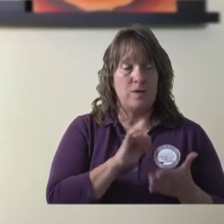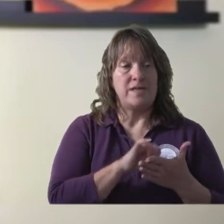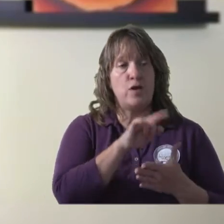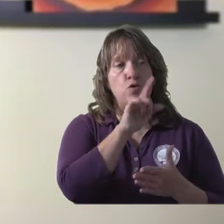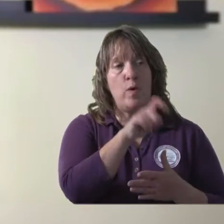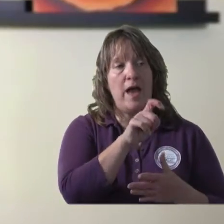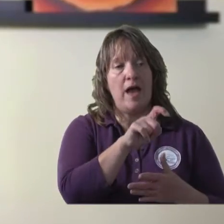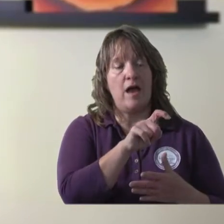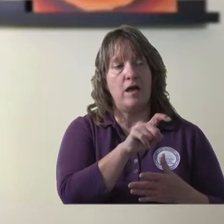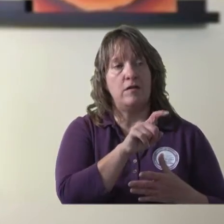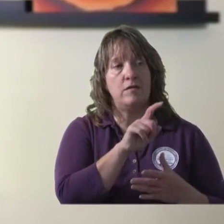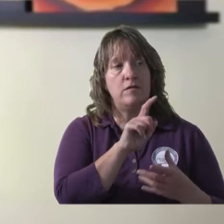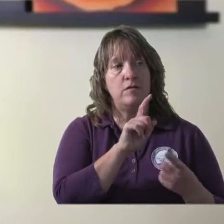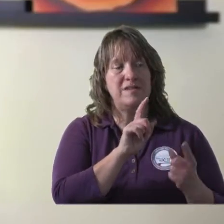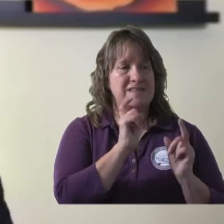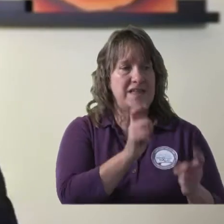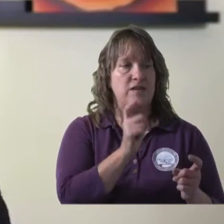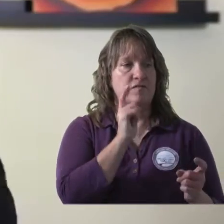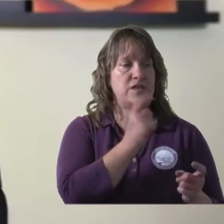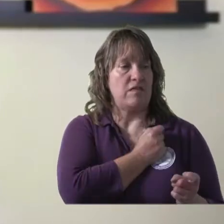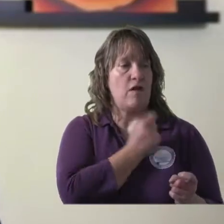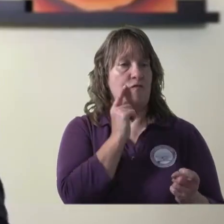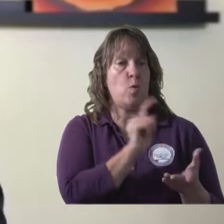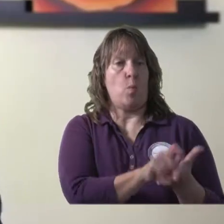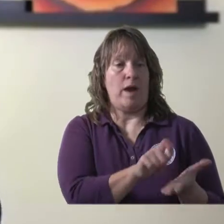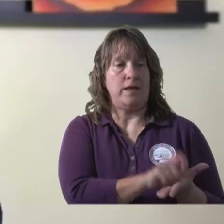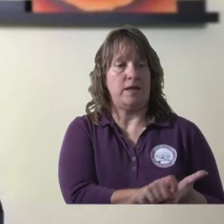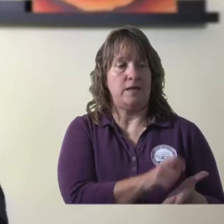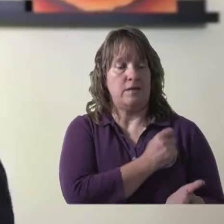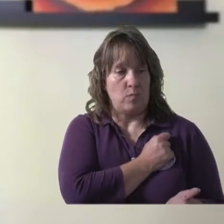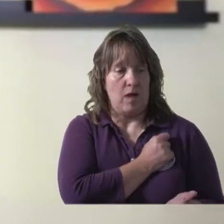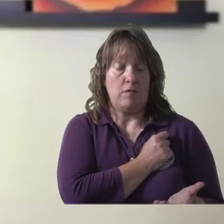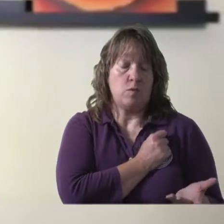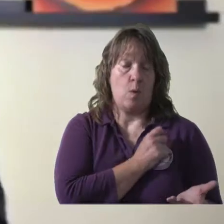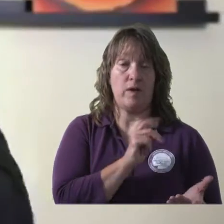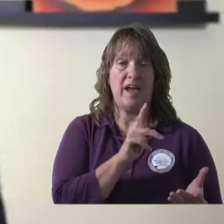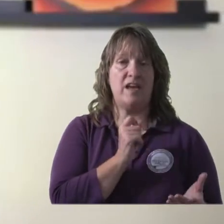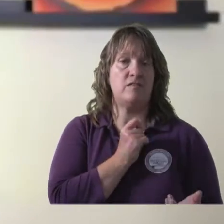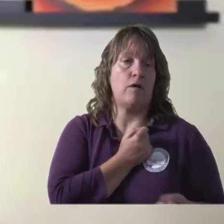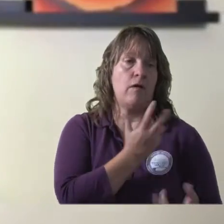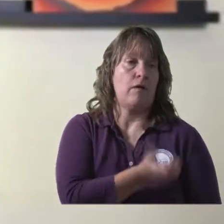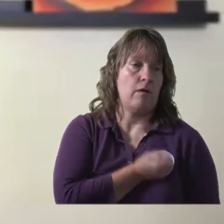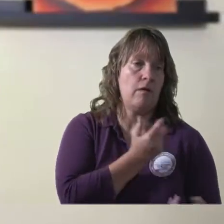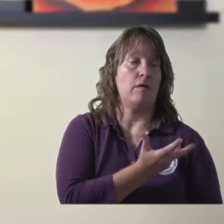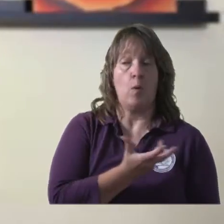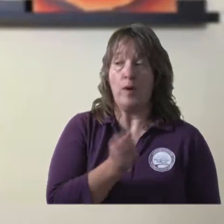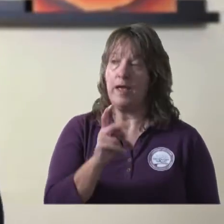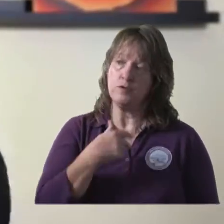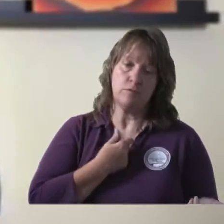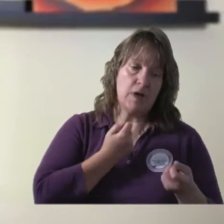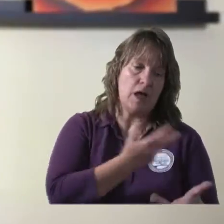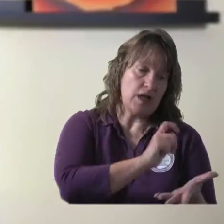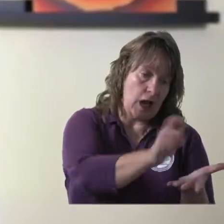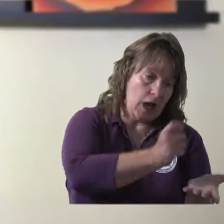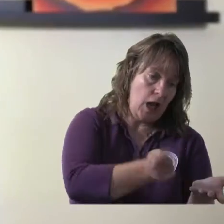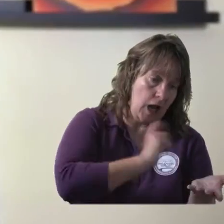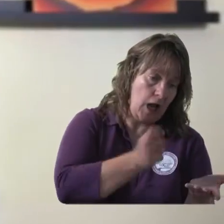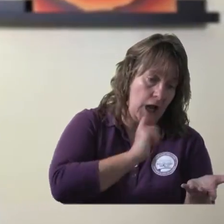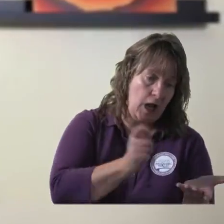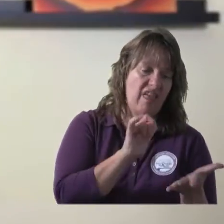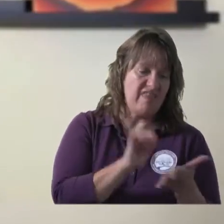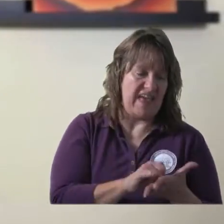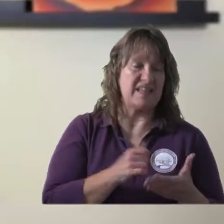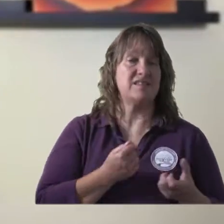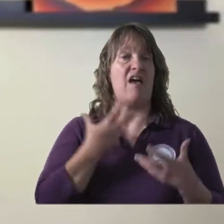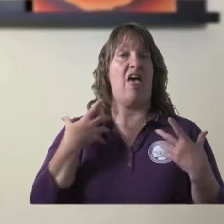this gift and this love for writing. When you feel overwhelmed, get it out, put it down on paper. That's the healthy way to